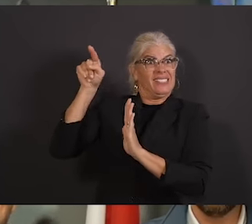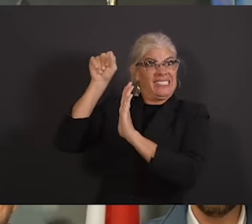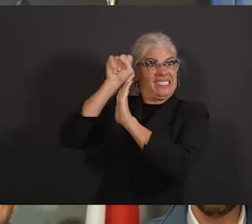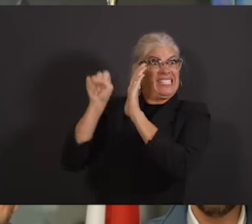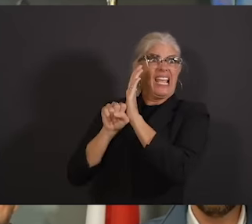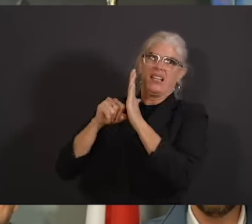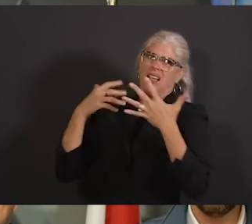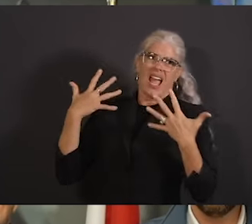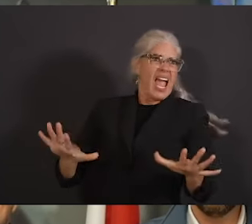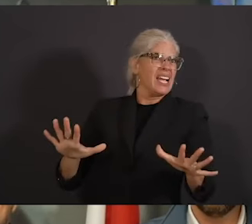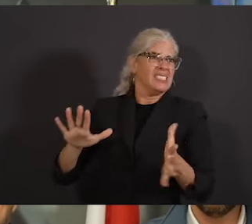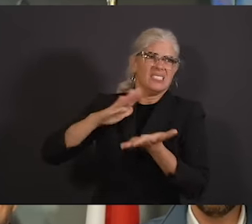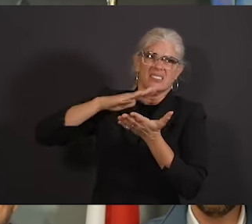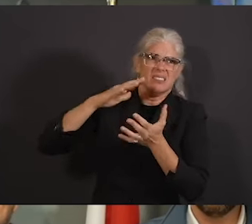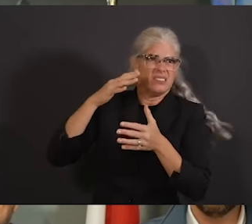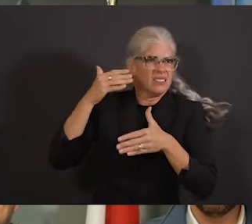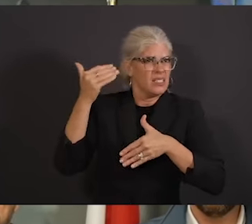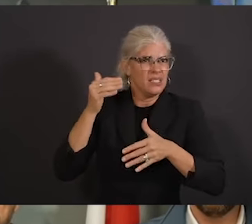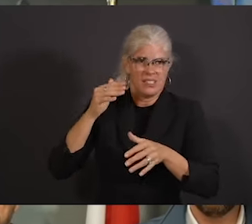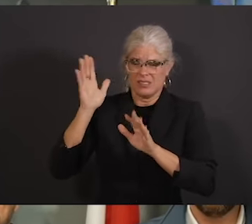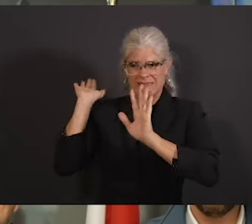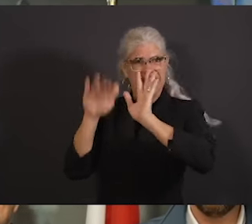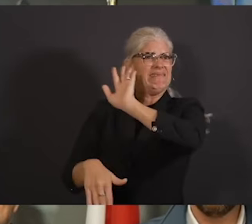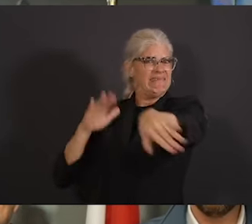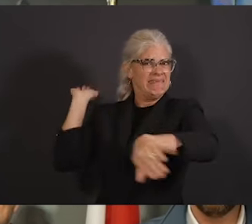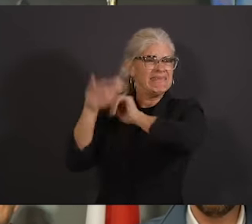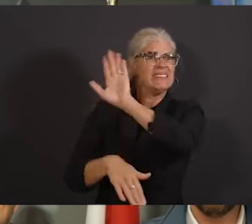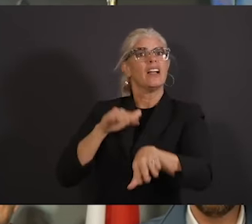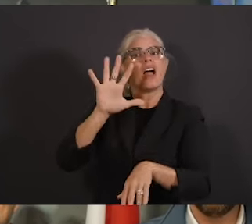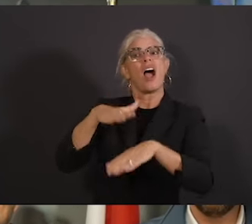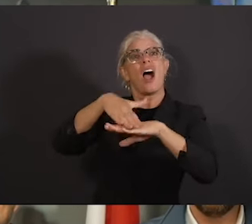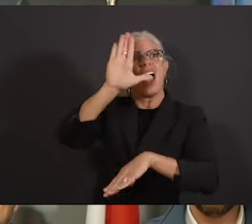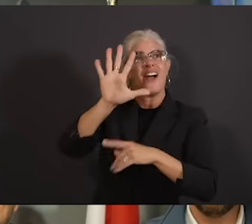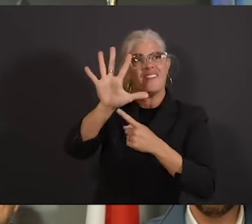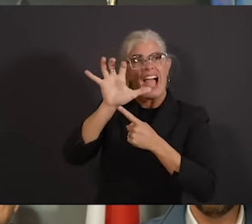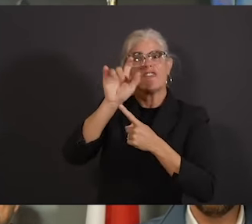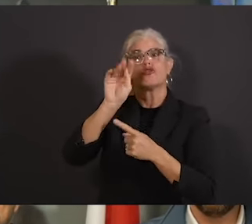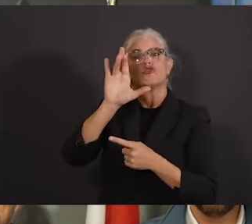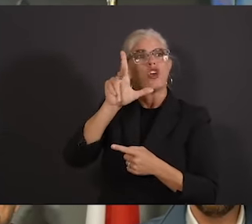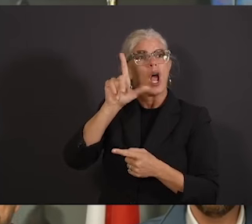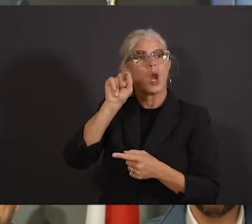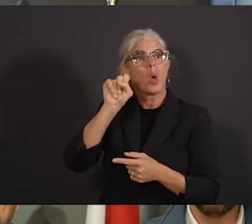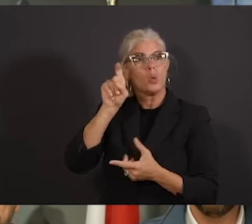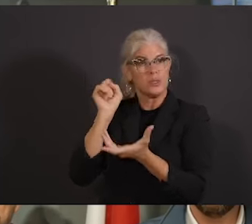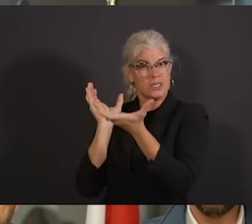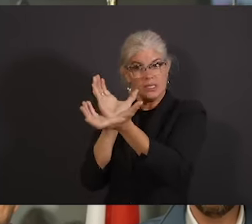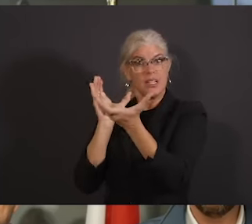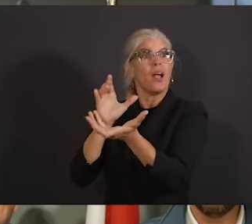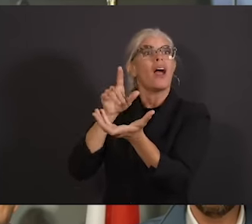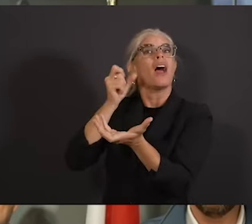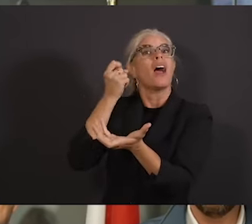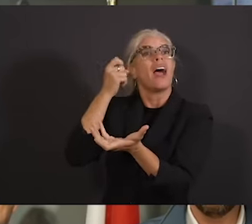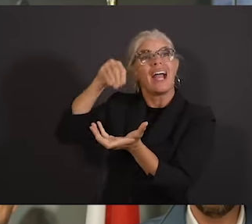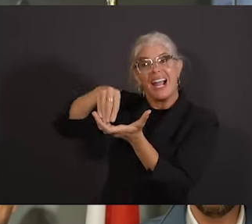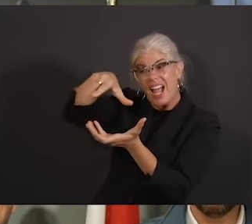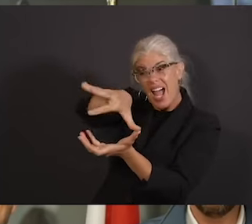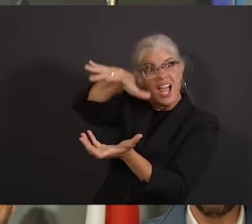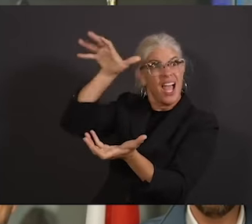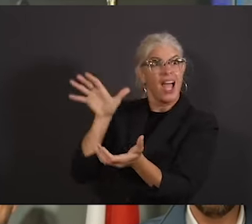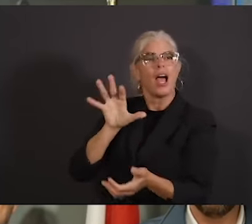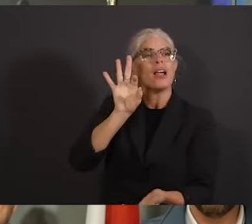almost 500 truckloads of debris, totaling 9,000 cubic yards. So that's just from the